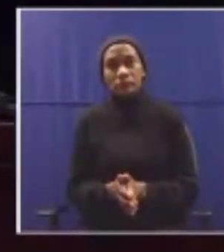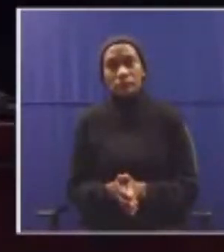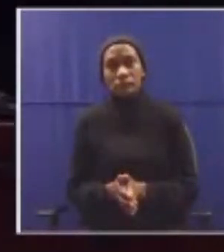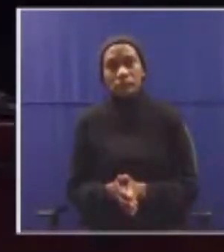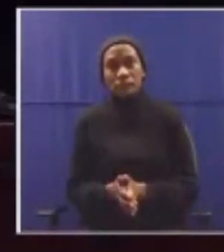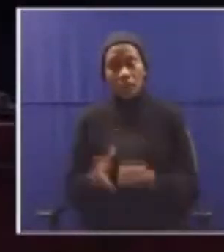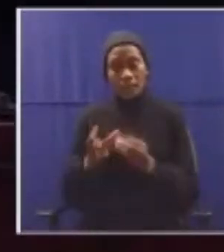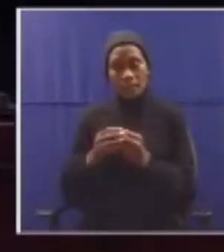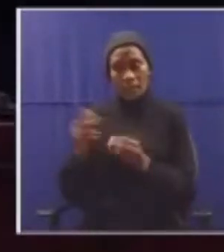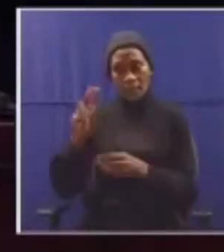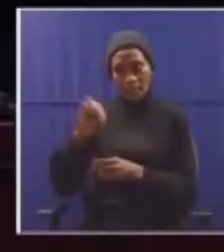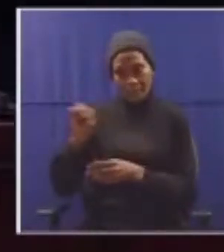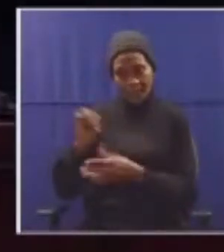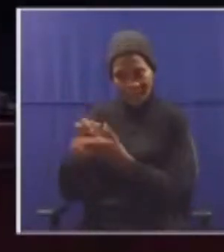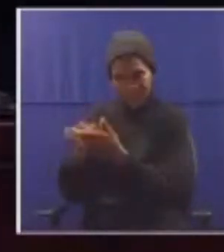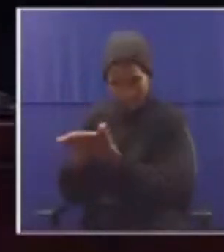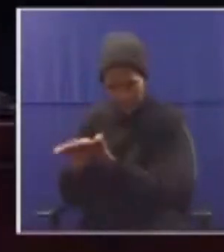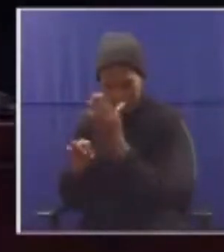Honorable Mkhaliphi,